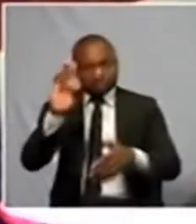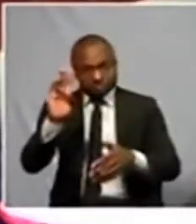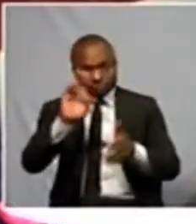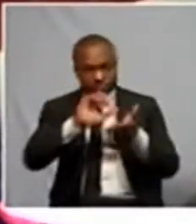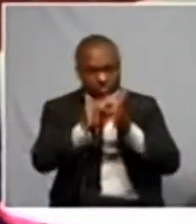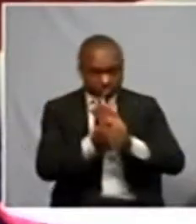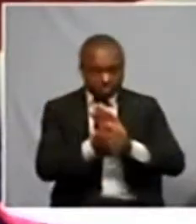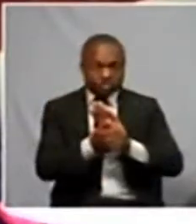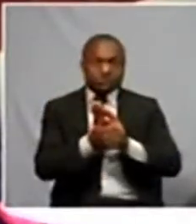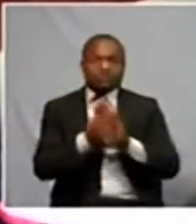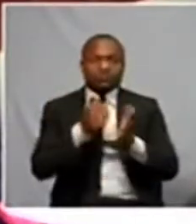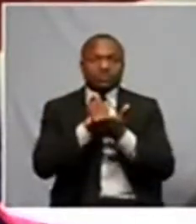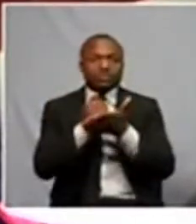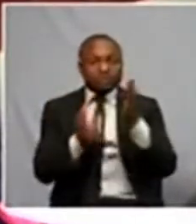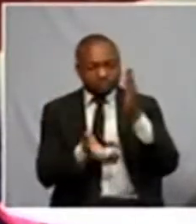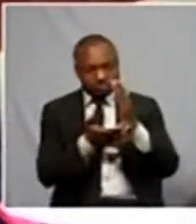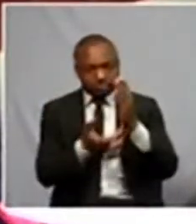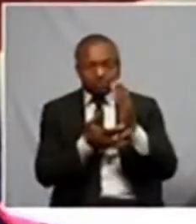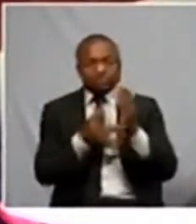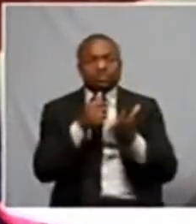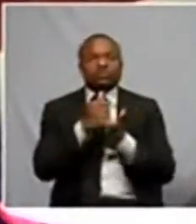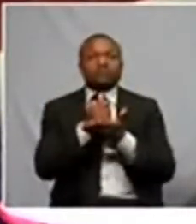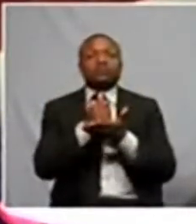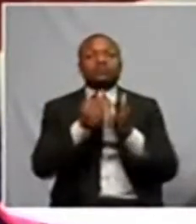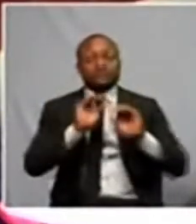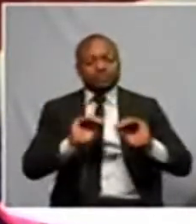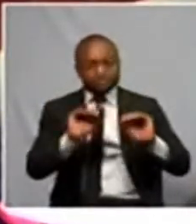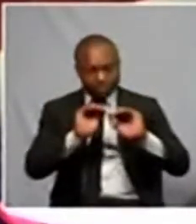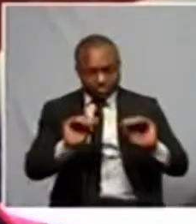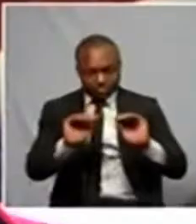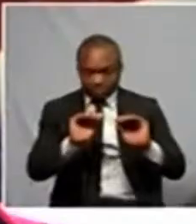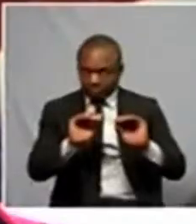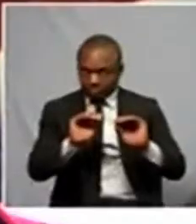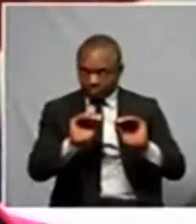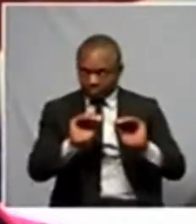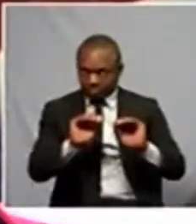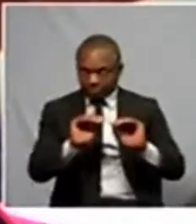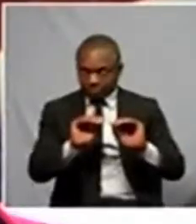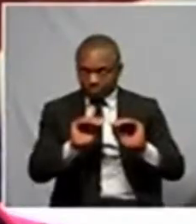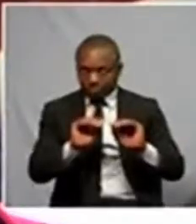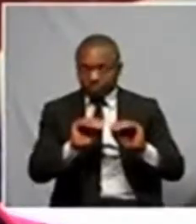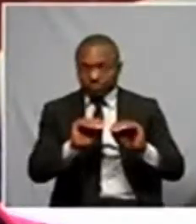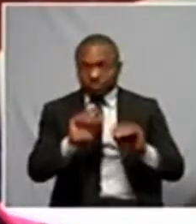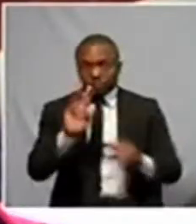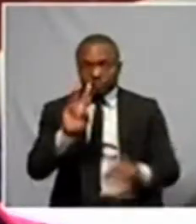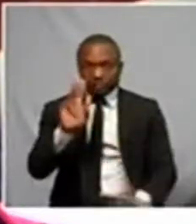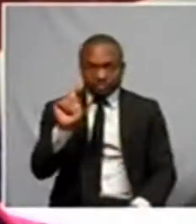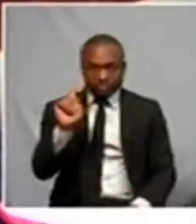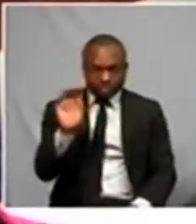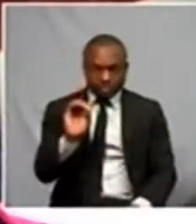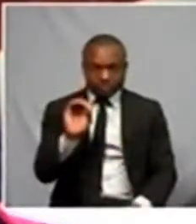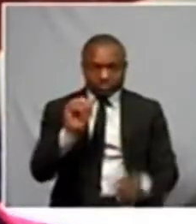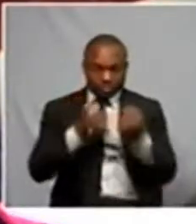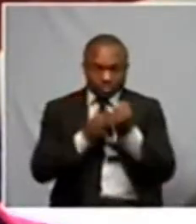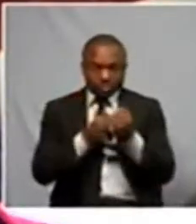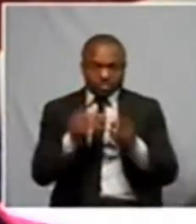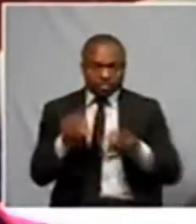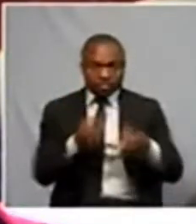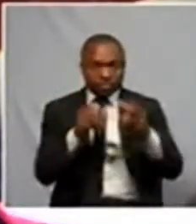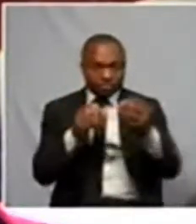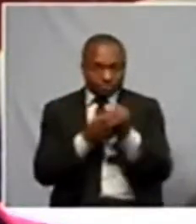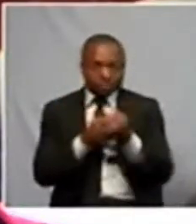encourages technical assistance and capacity building and establishes a voluntary WTO funding mechanism to